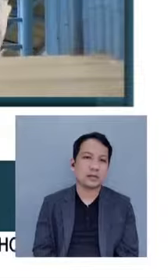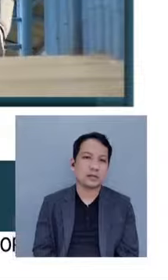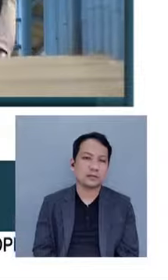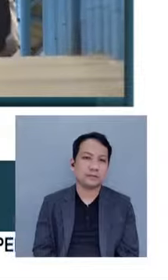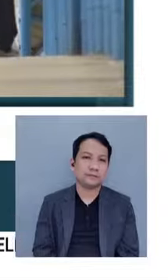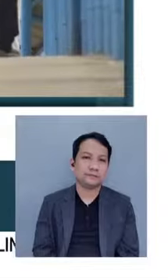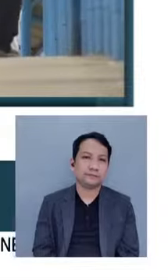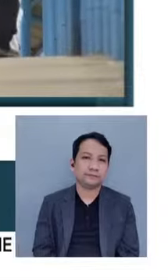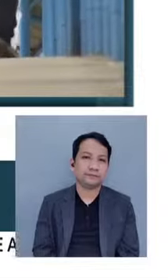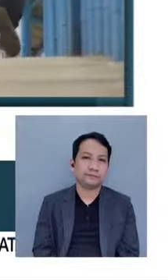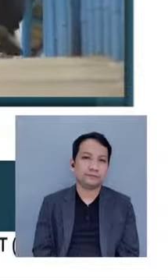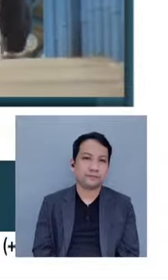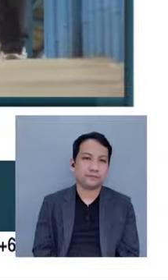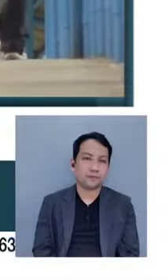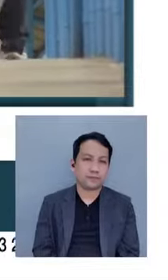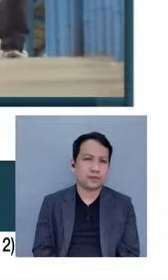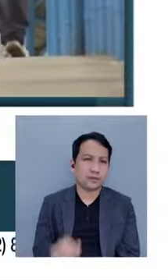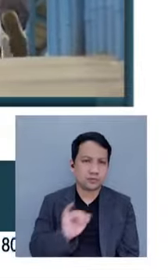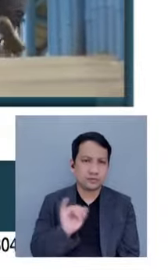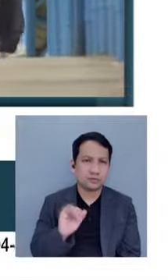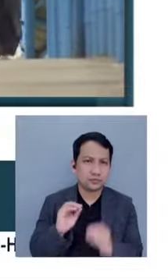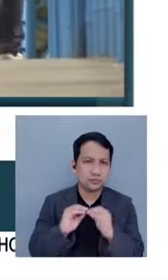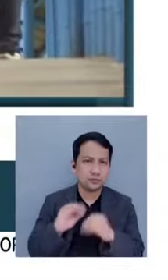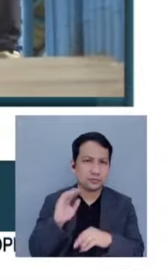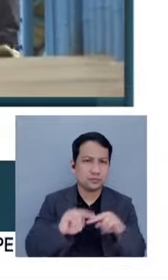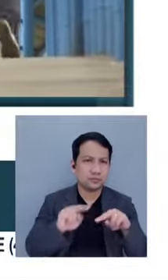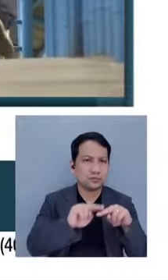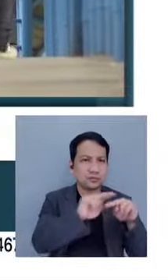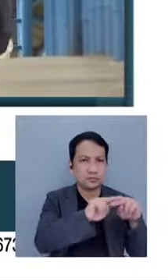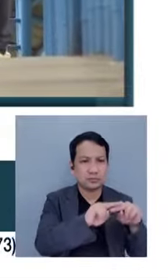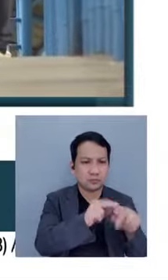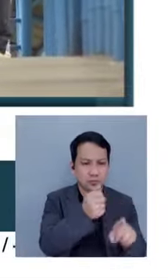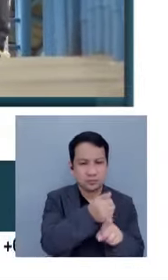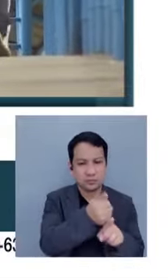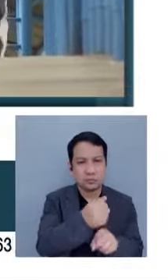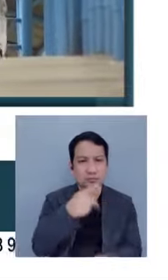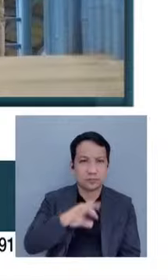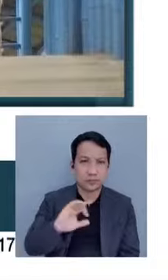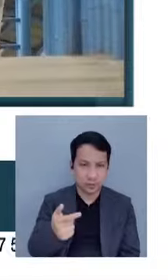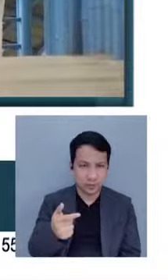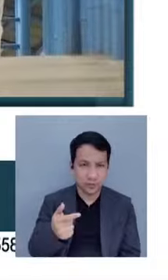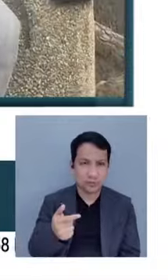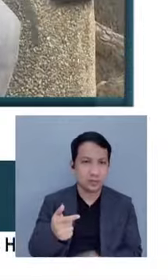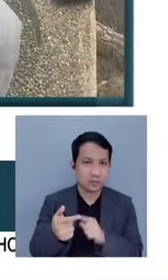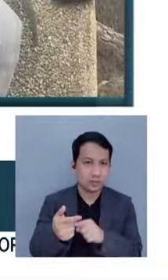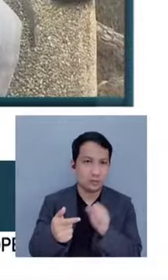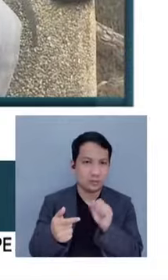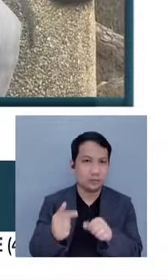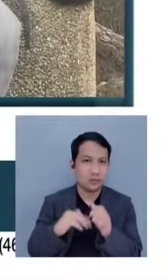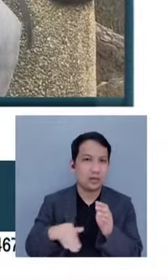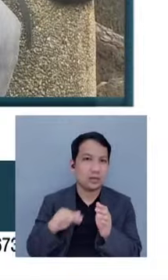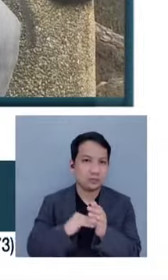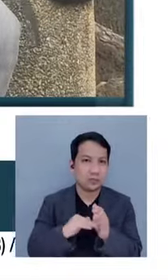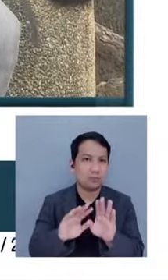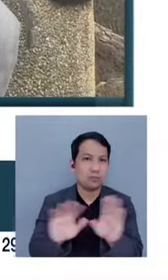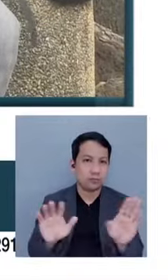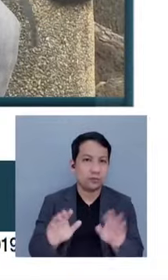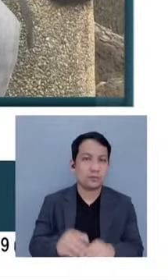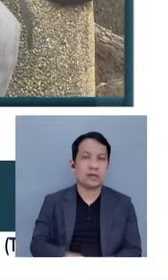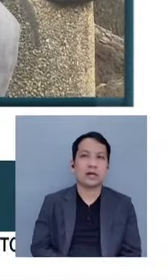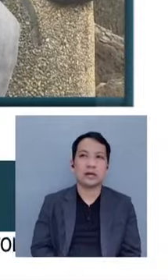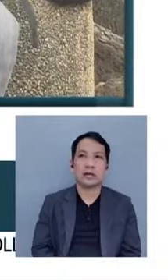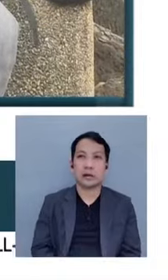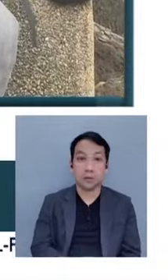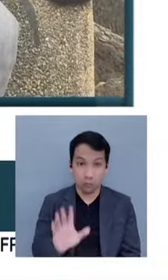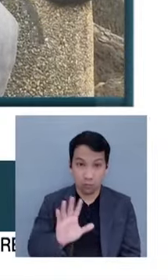notice that there has been a multitude of attacks targeting the Philippine Coast Guard. Well, again, I do not want to put any attribution to